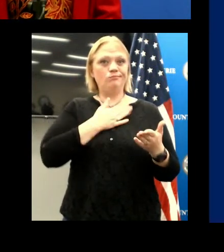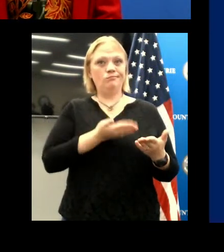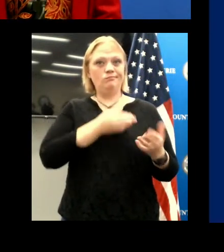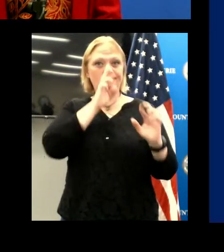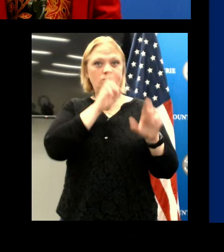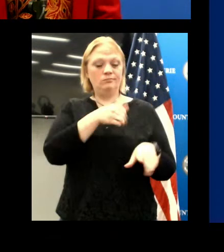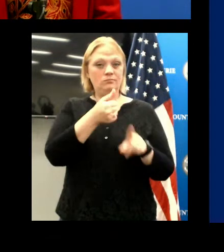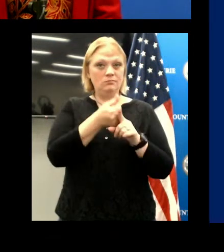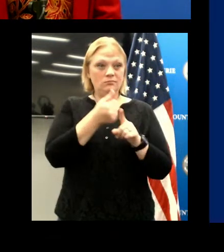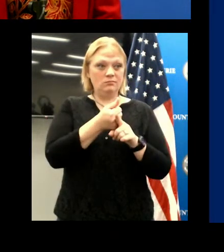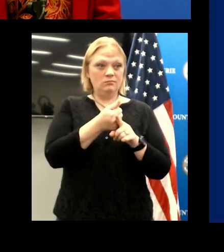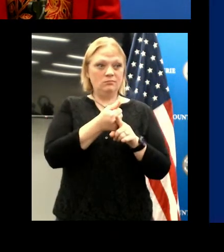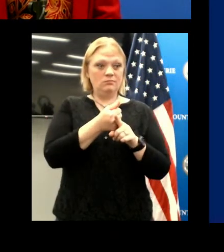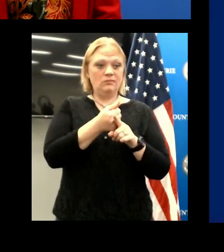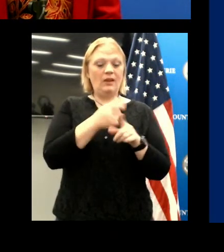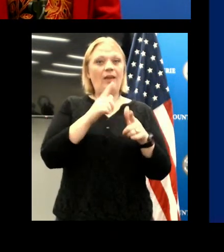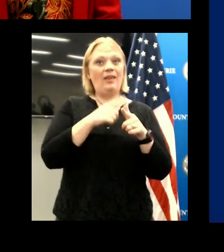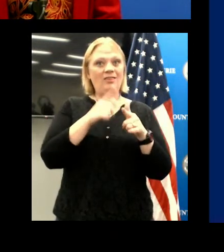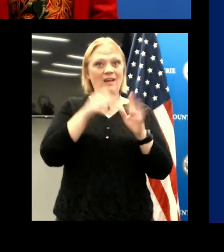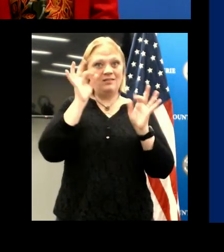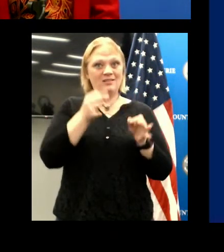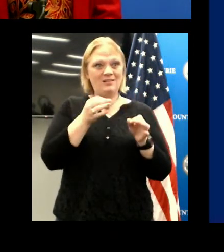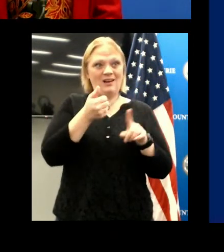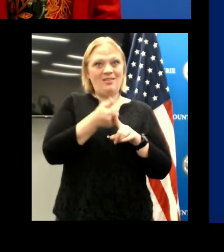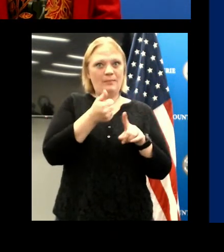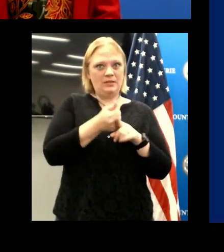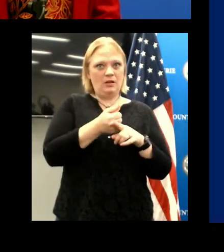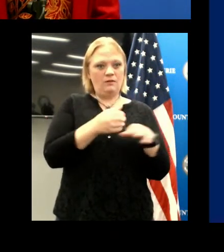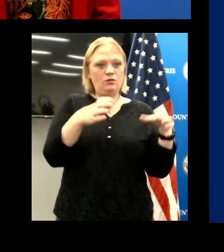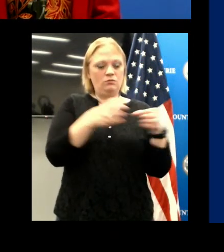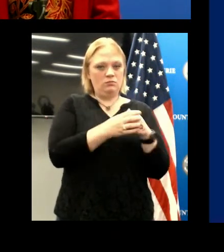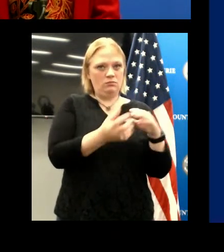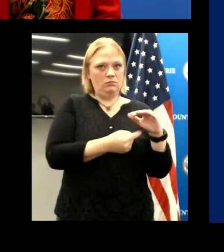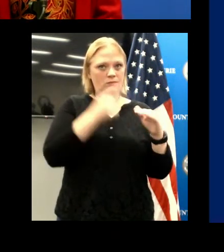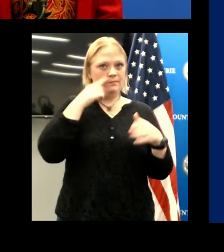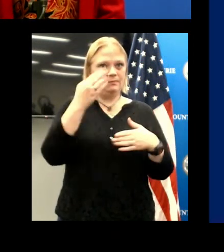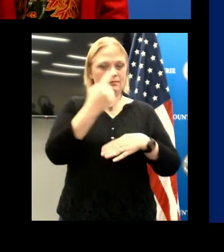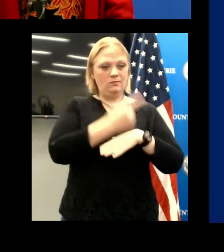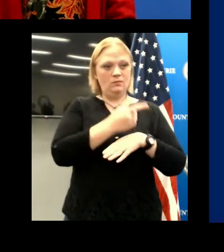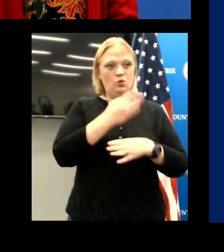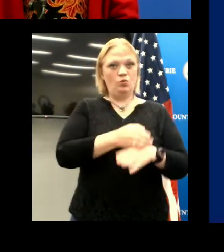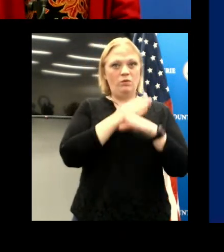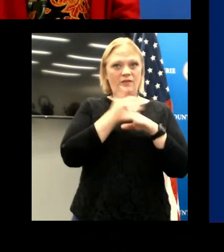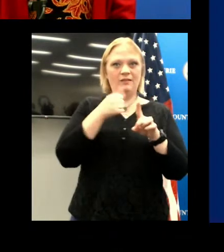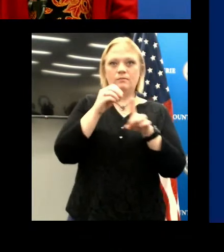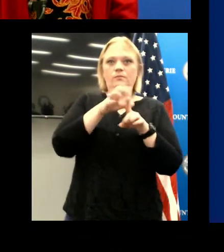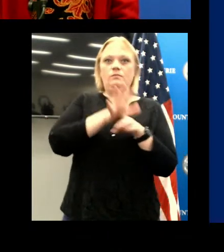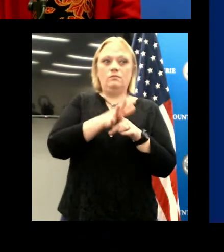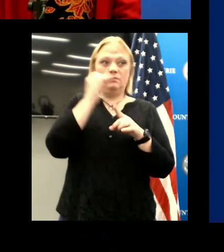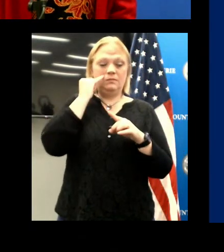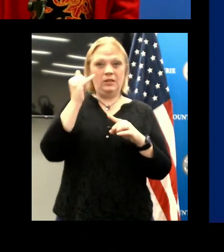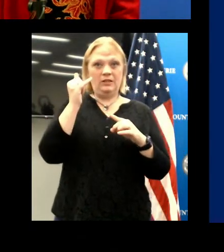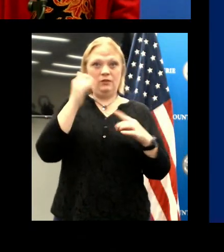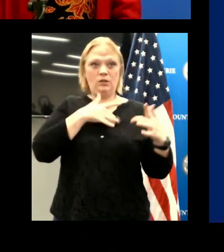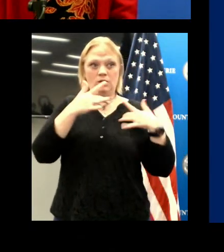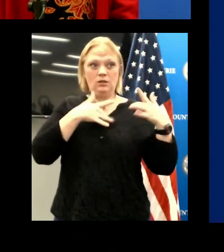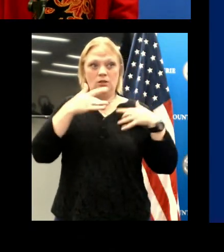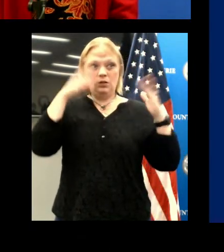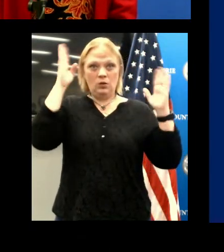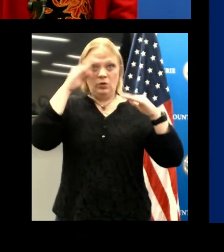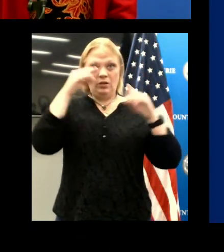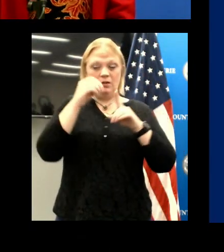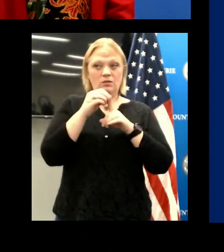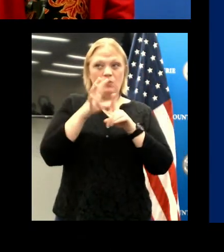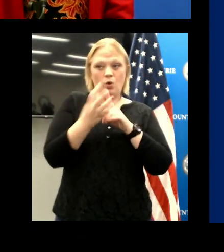themselves and self-quarantine for 14 days to try to prevent any type of exposure. If you're worried about